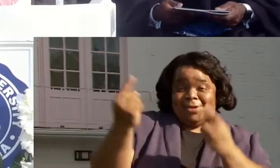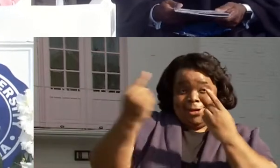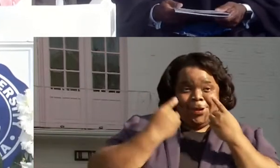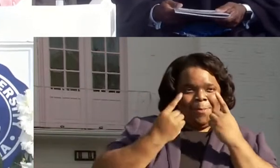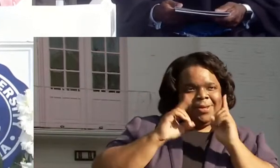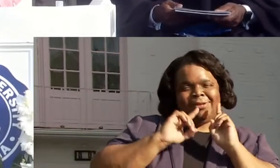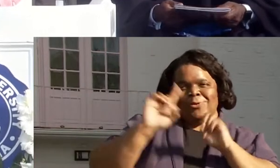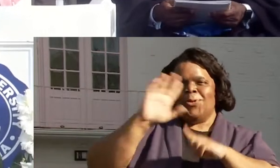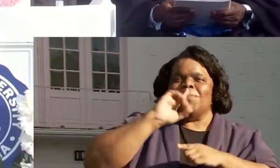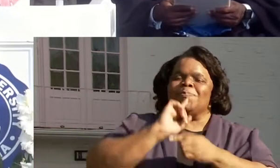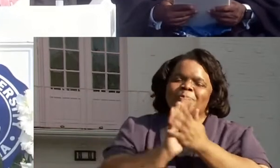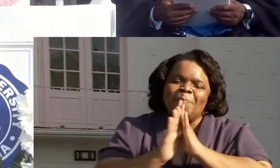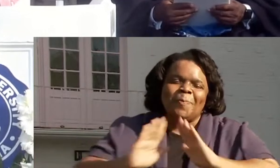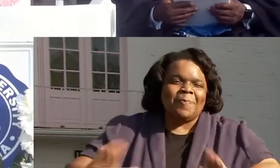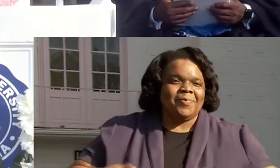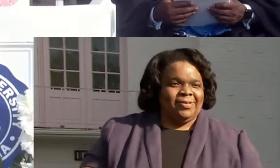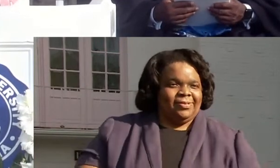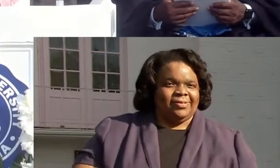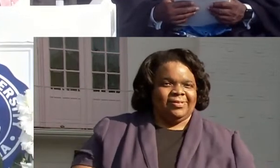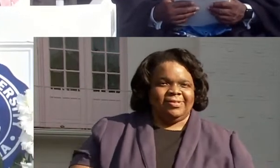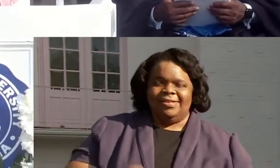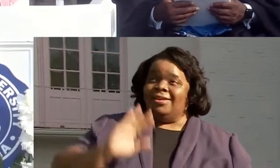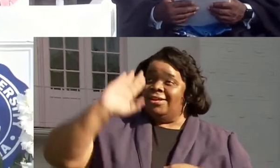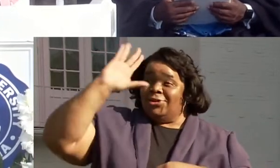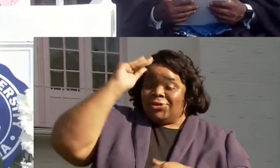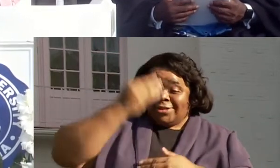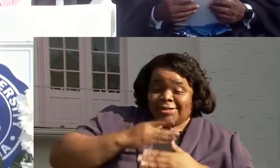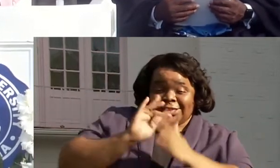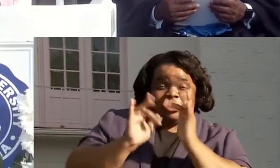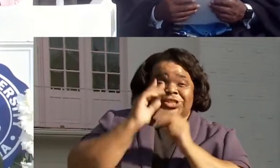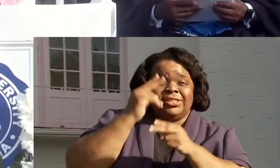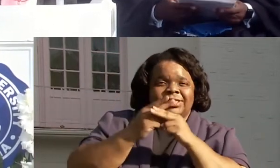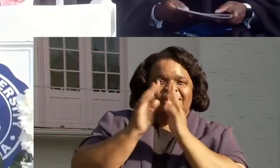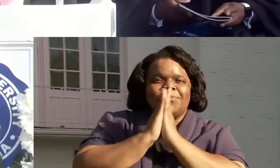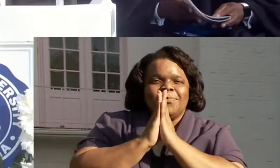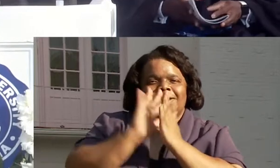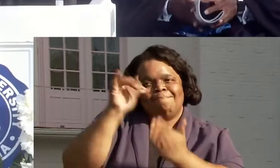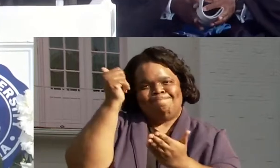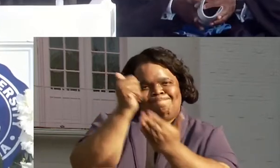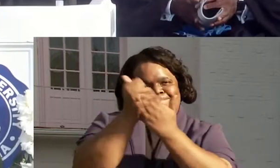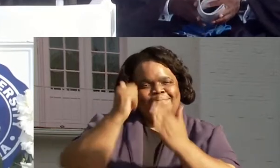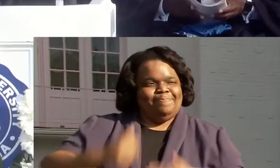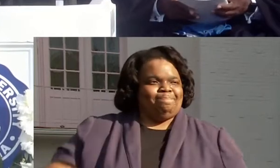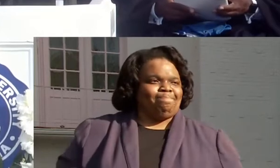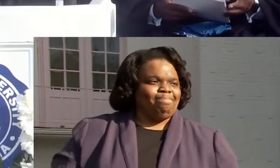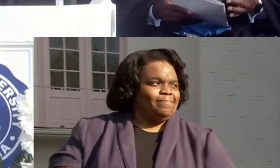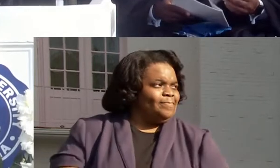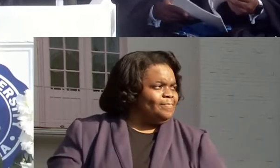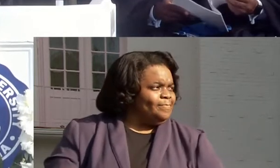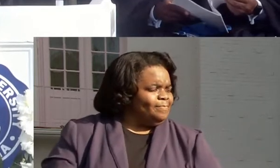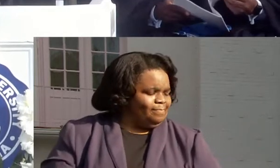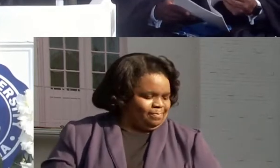and your peace going out. In your son's Jesus' name we pray. Amen.